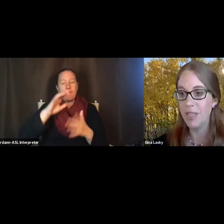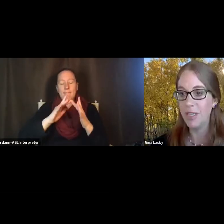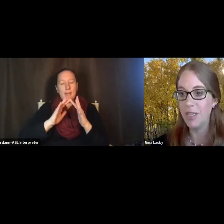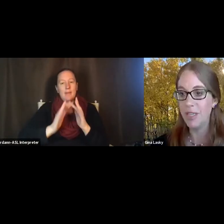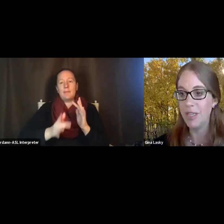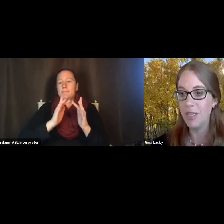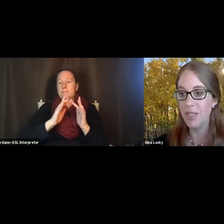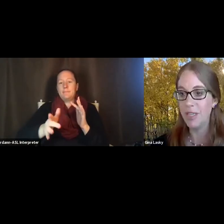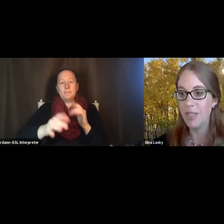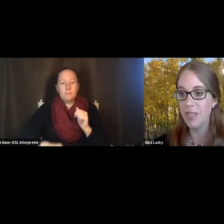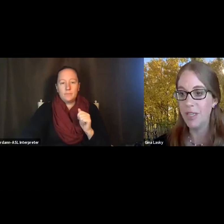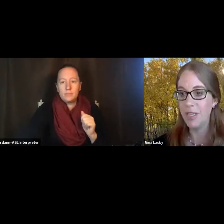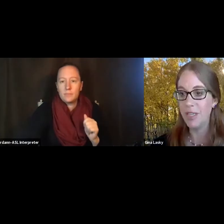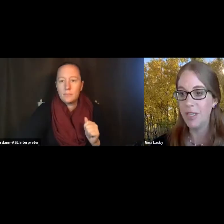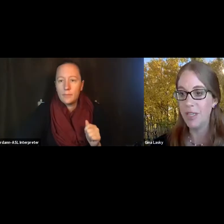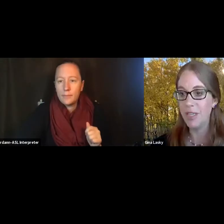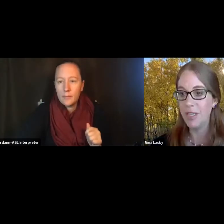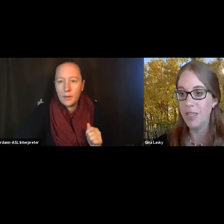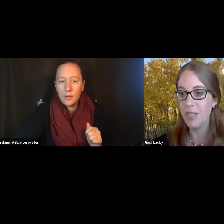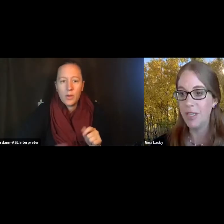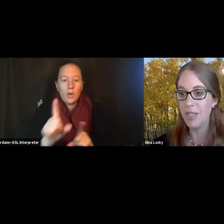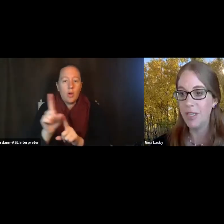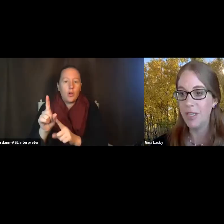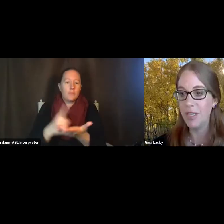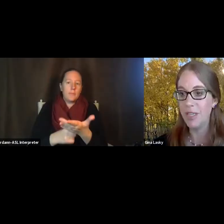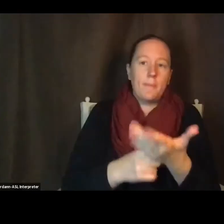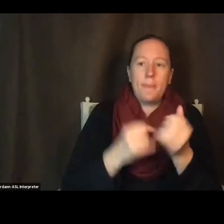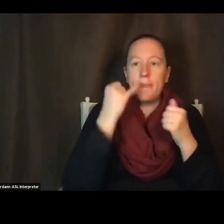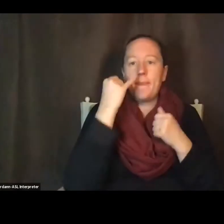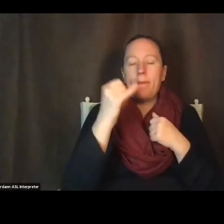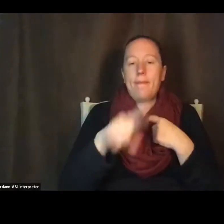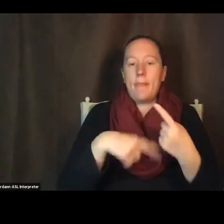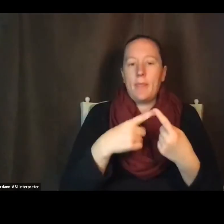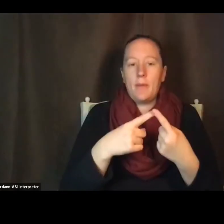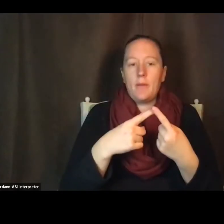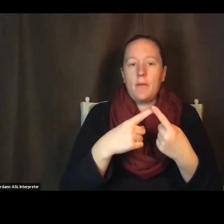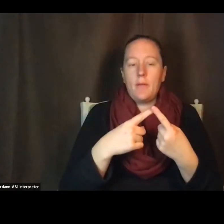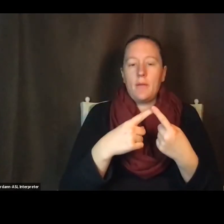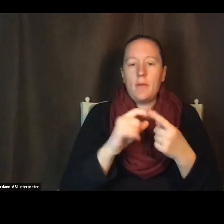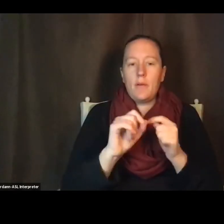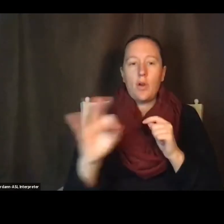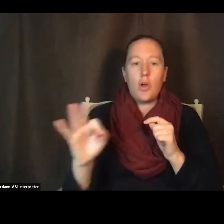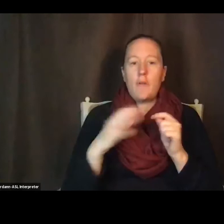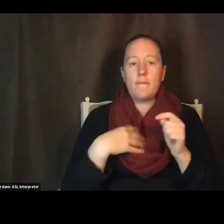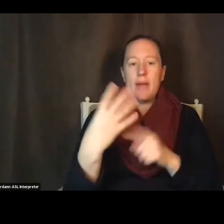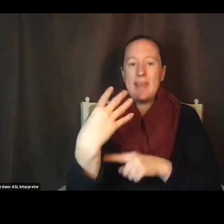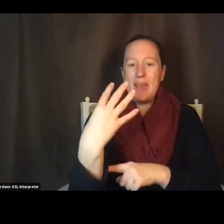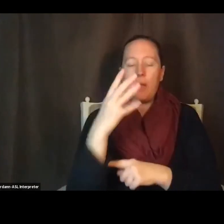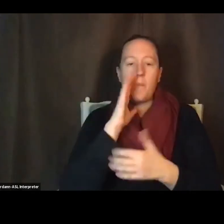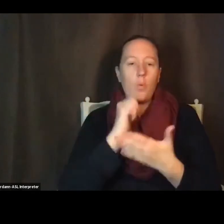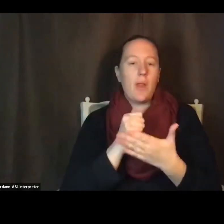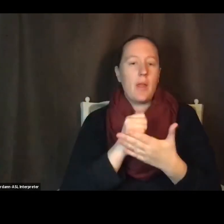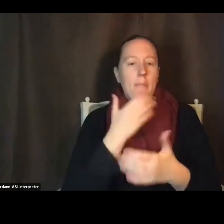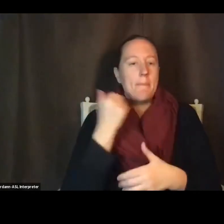okay. So we also talked about an idea I'm going to turn off my camera just so that helps a little